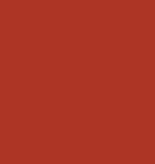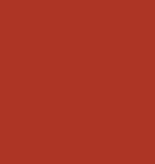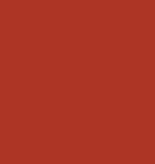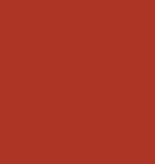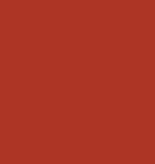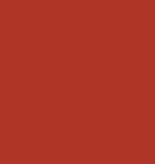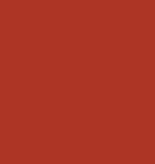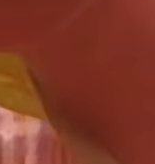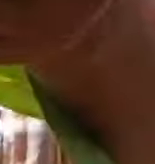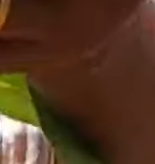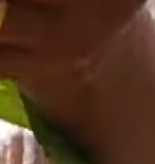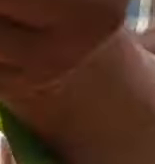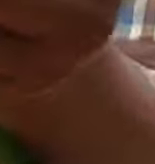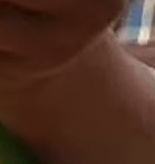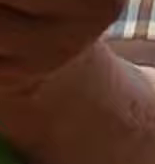loan today.